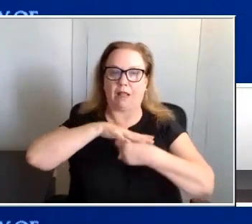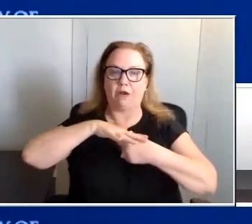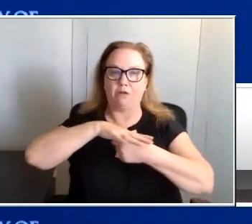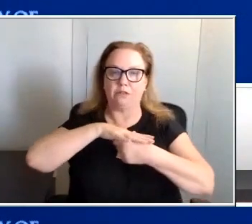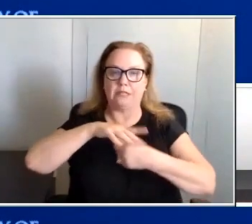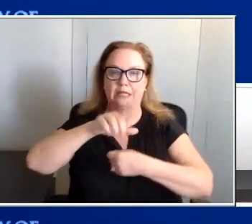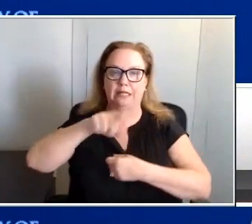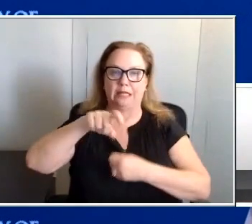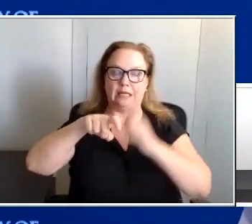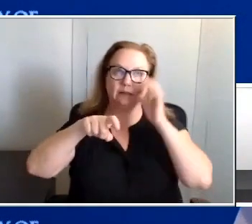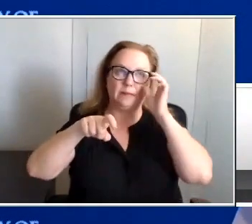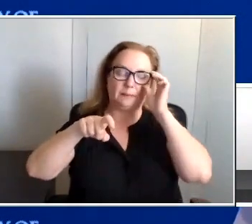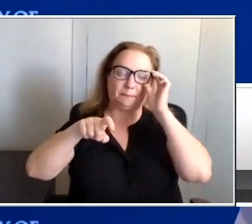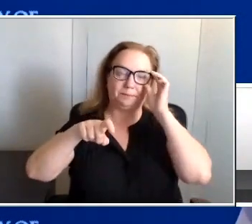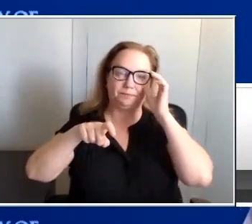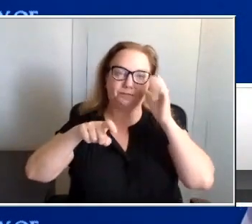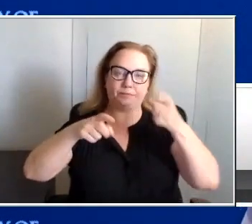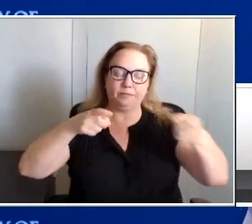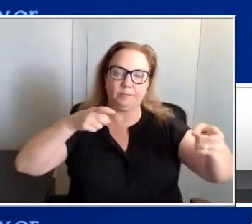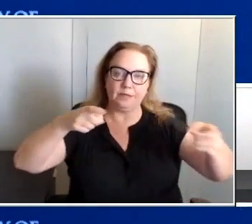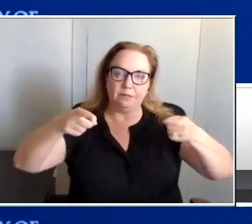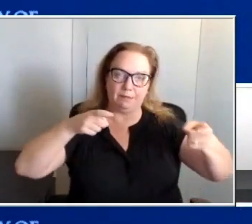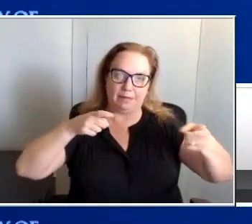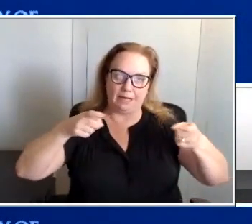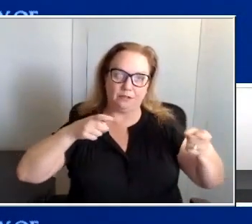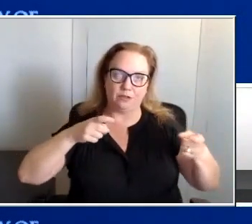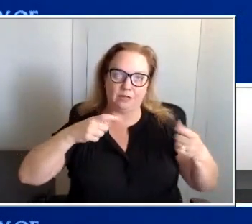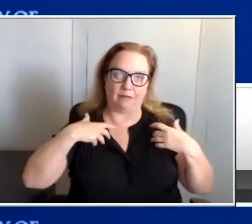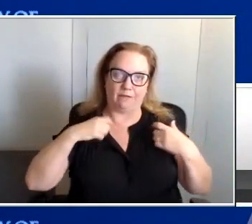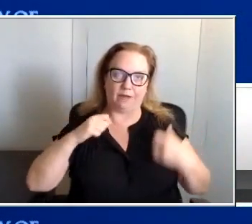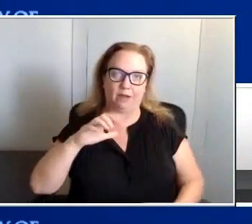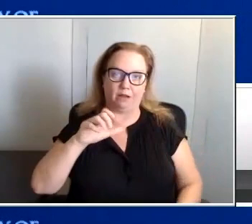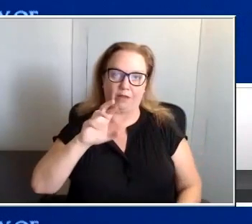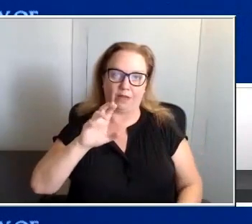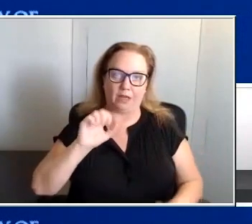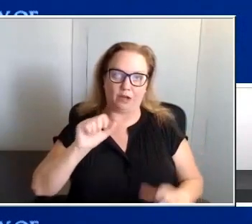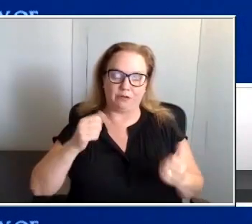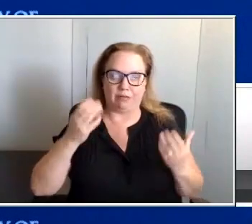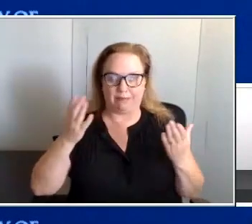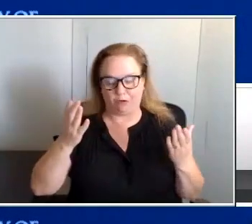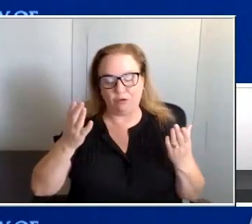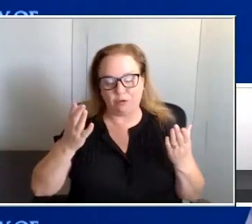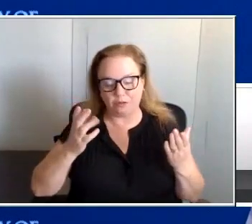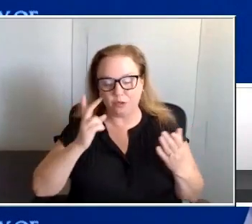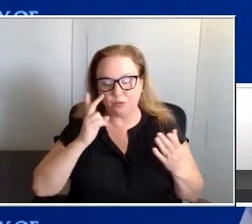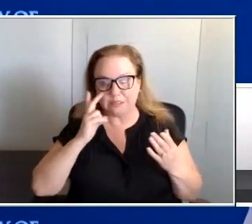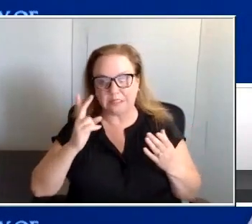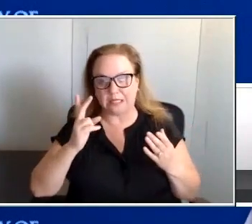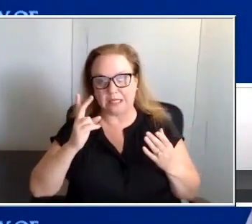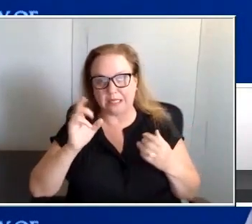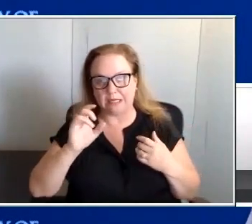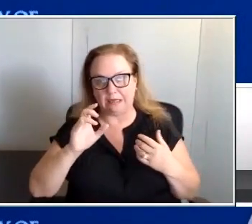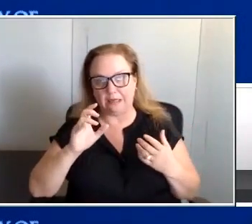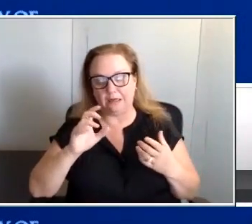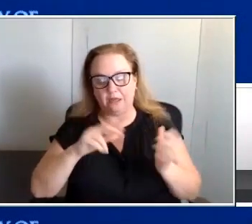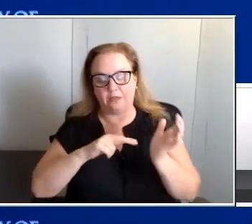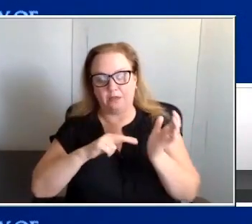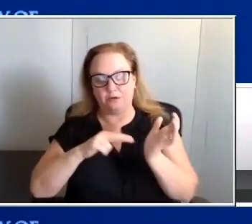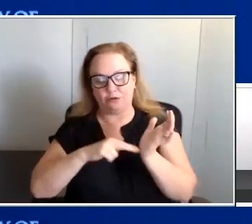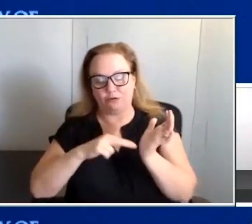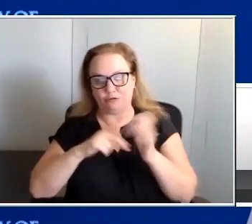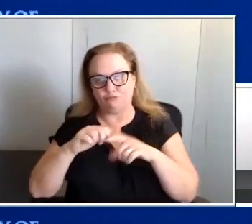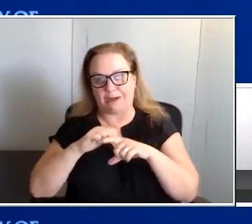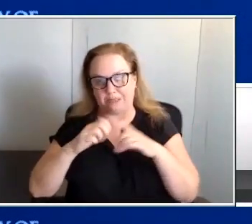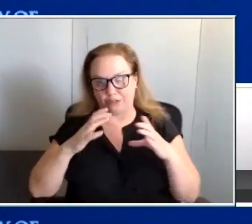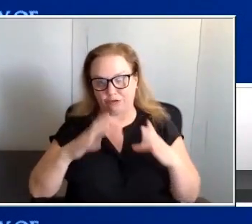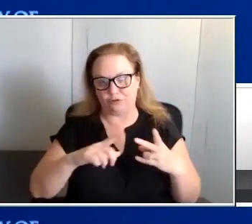be managed and need to have health care delivered to them. And so you're really going to see a lot of those nurse practitioners and those primary